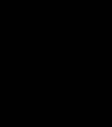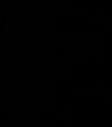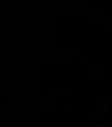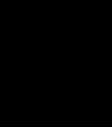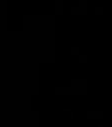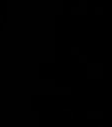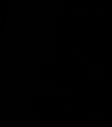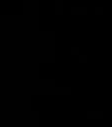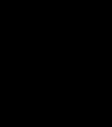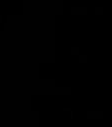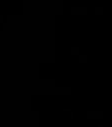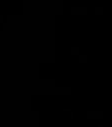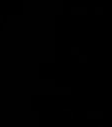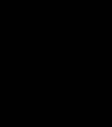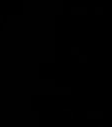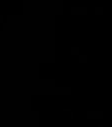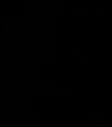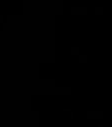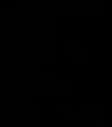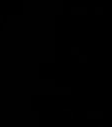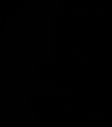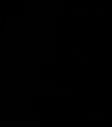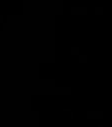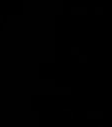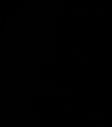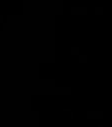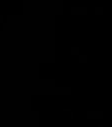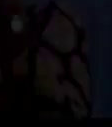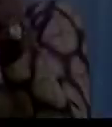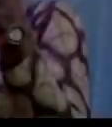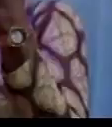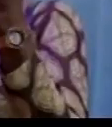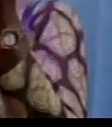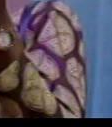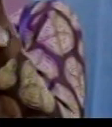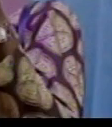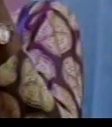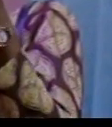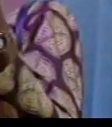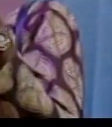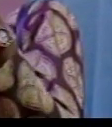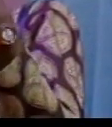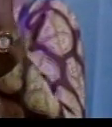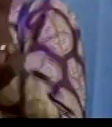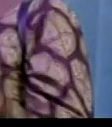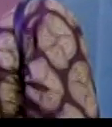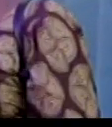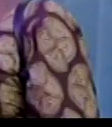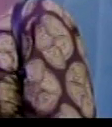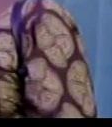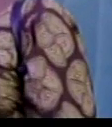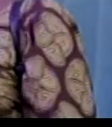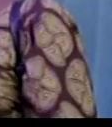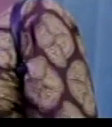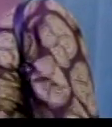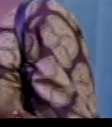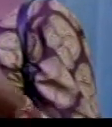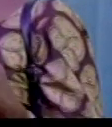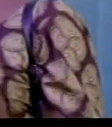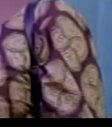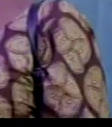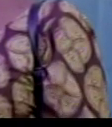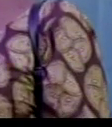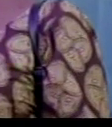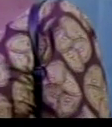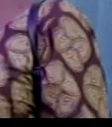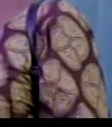And in my mouth, I was like, hey, I used to watch this television, but this thing, well, I didn't go